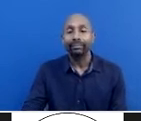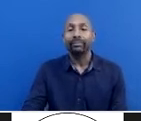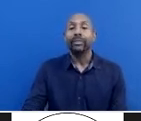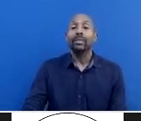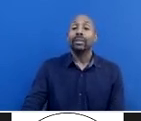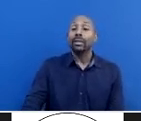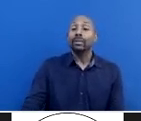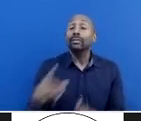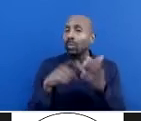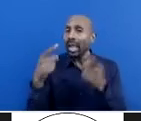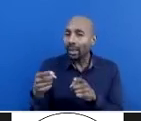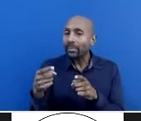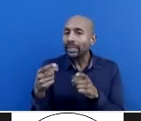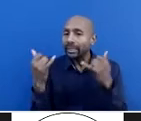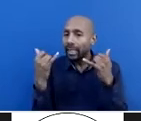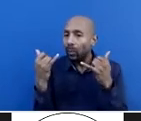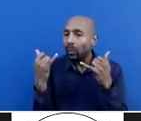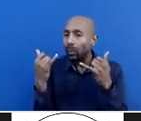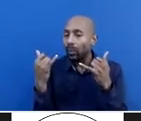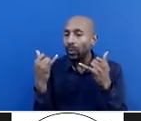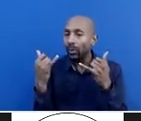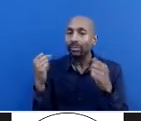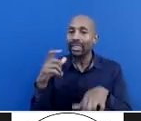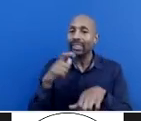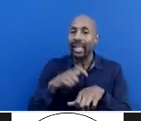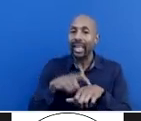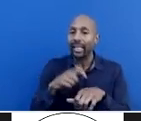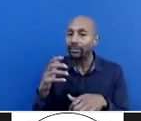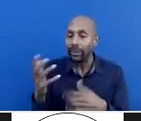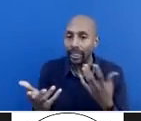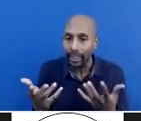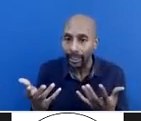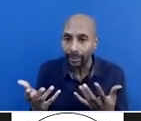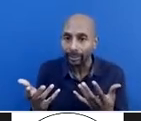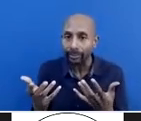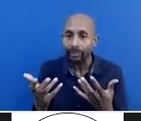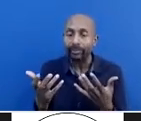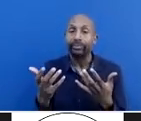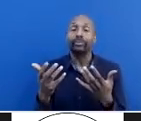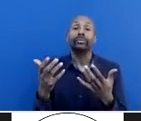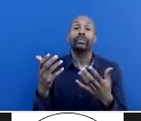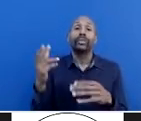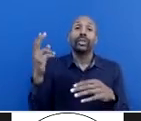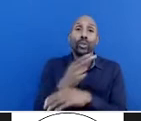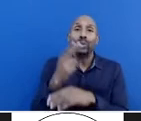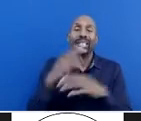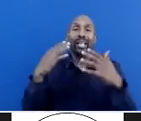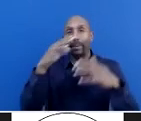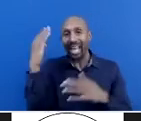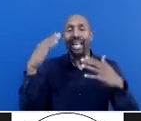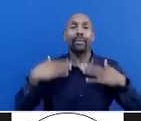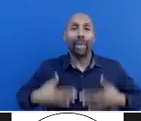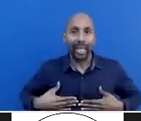commoditization, the brutalization of Black bodies across space and